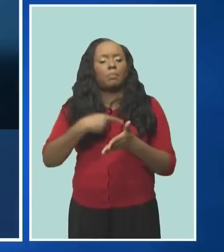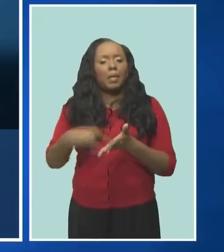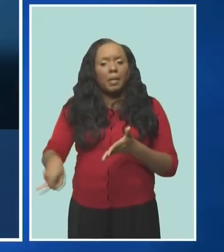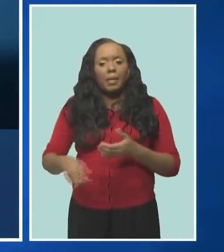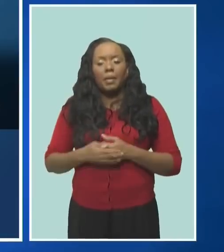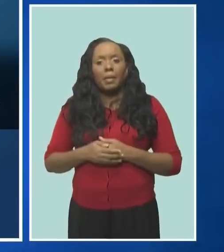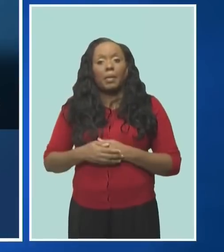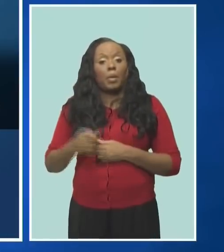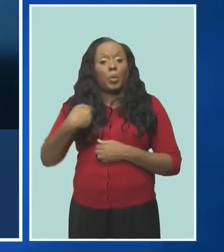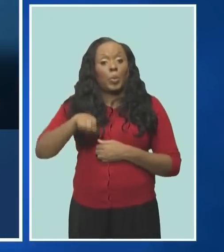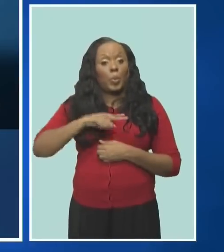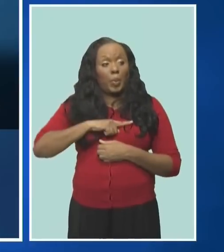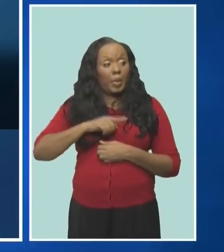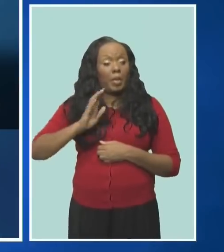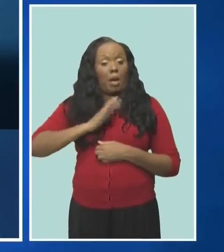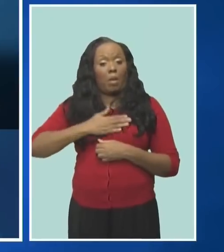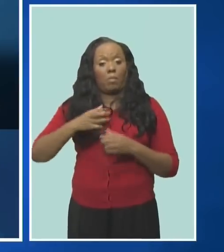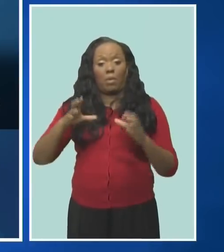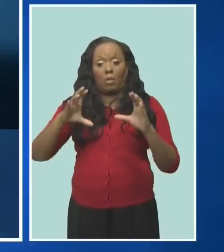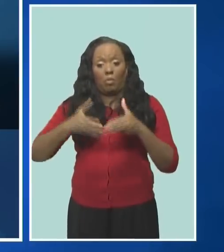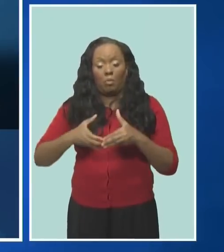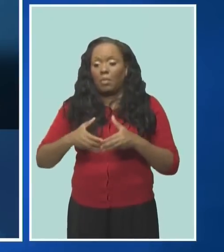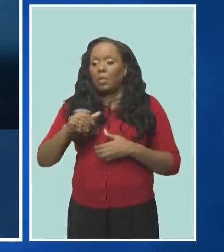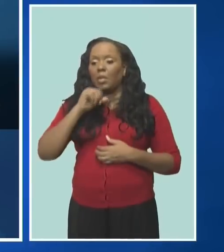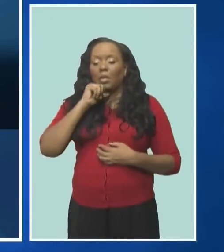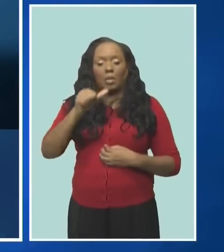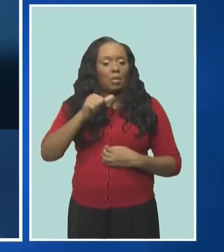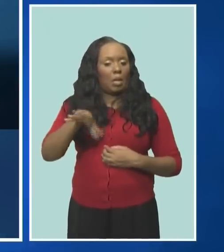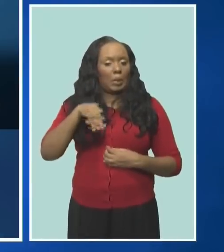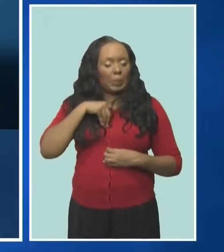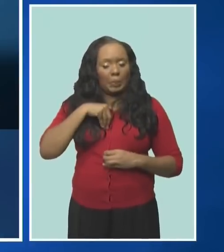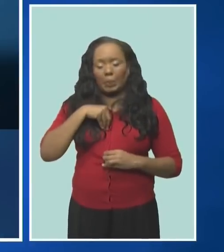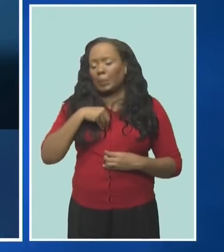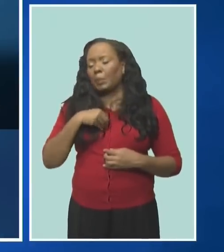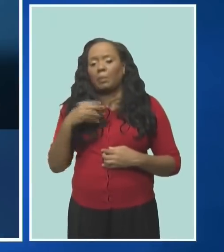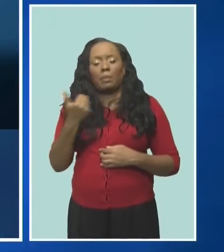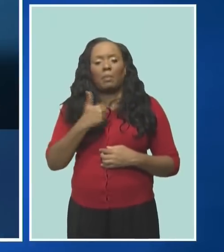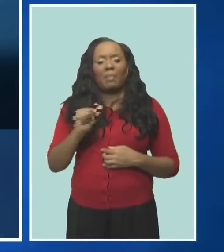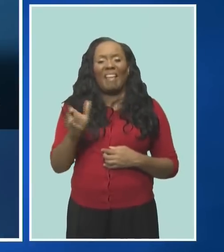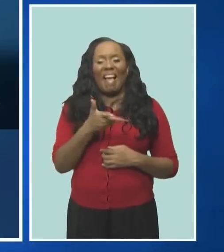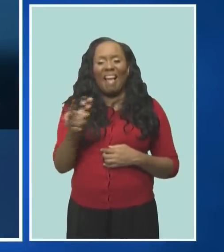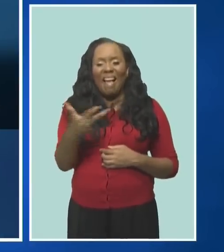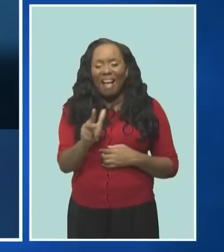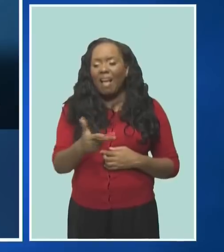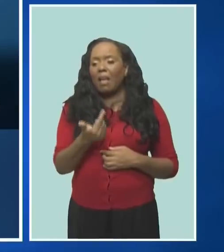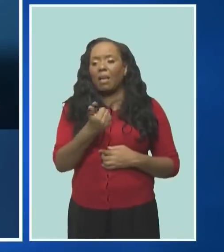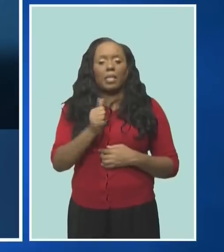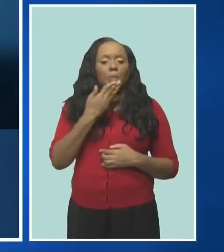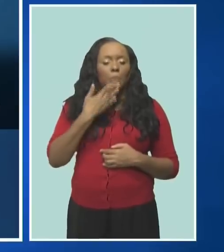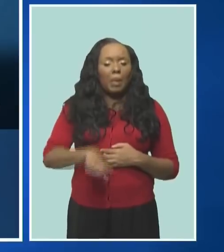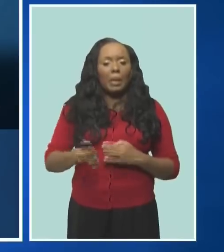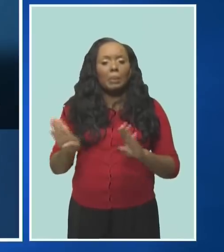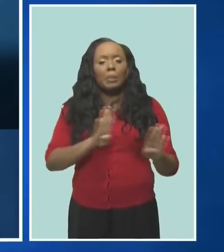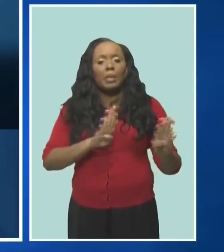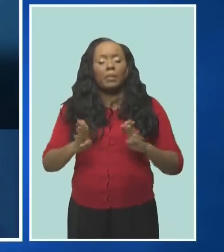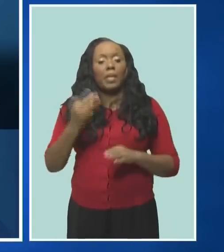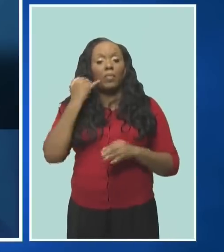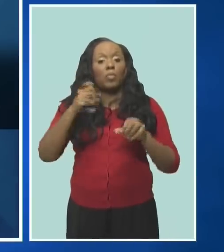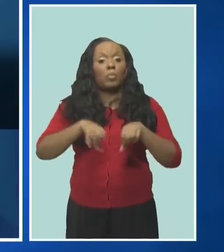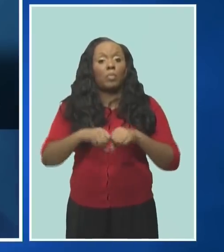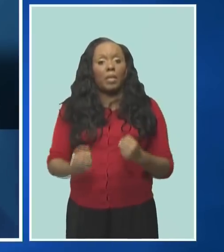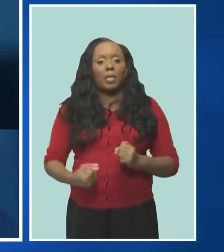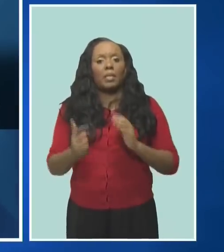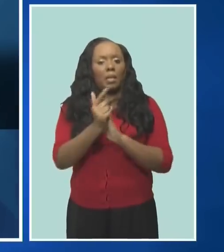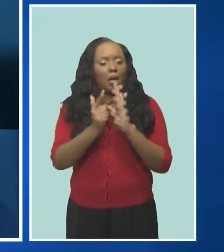Public Transport does not condone or will not be party to any form of recklessness or infractions of the traffic laws. In fact,